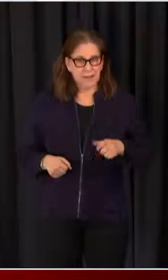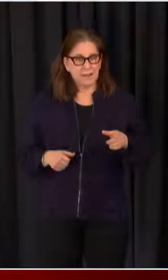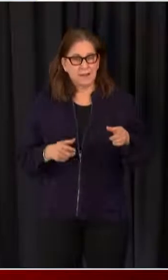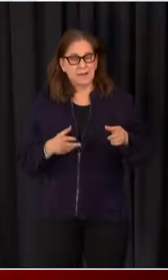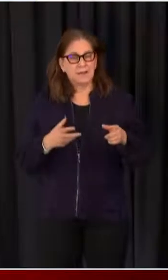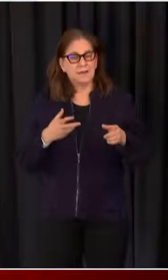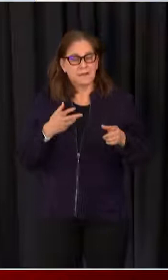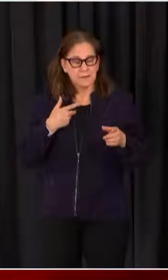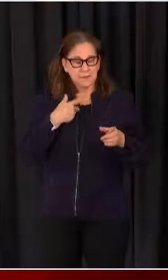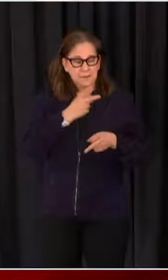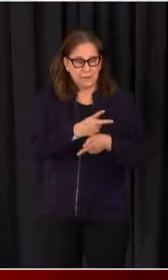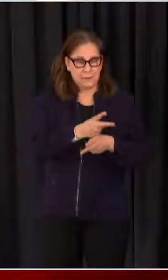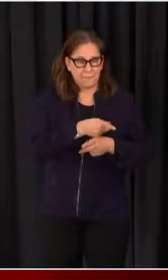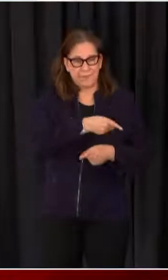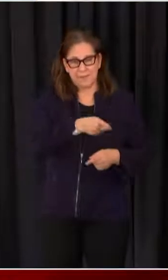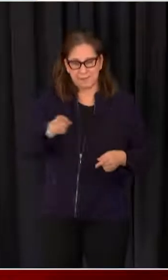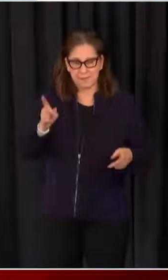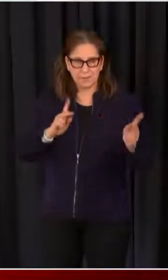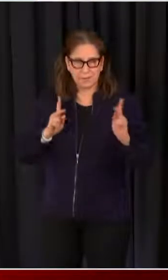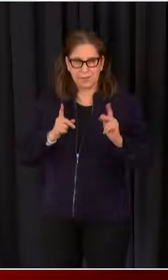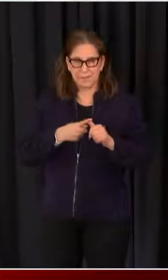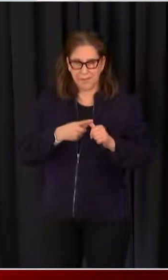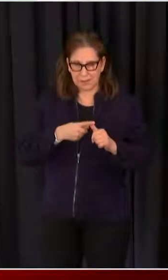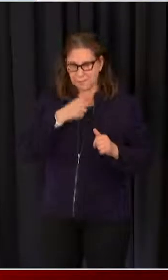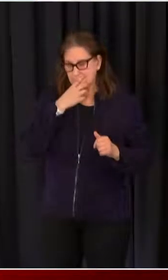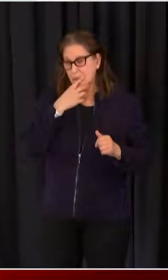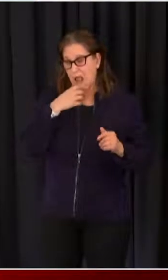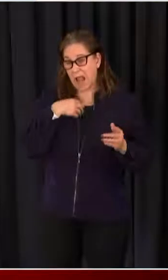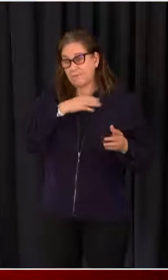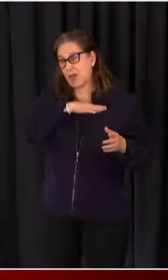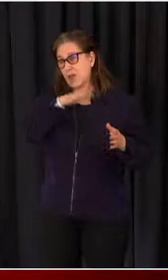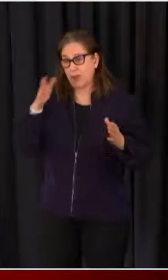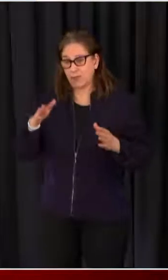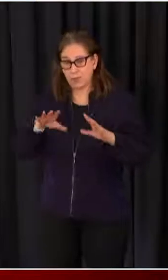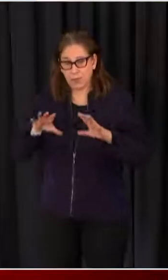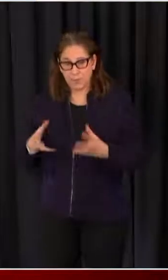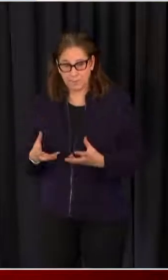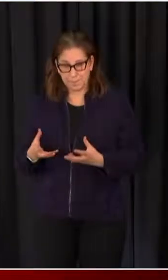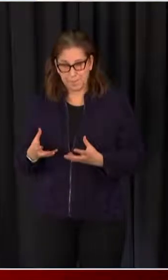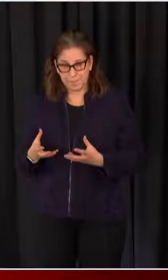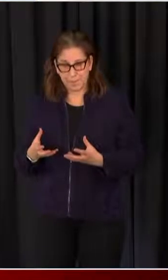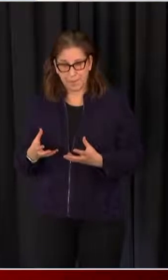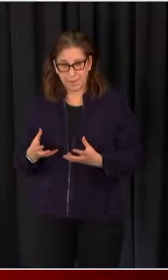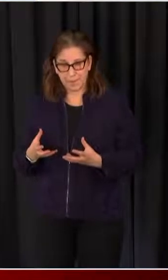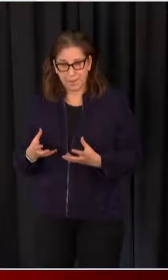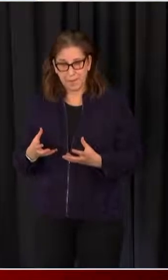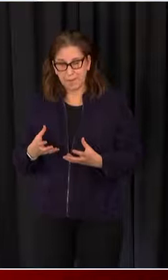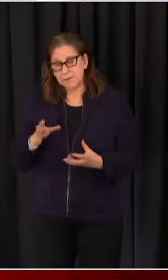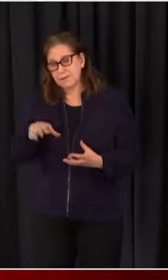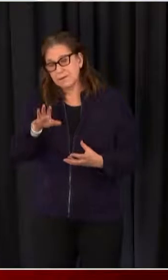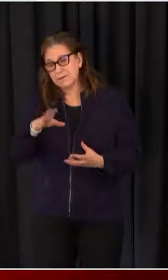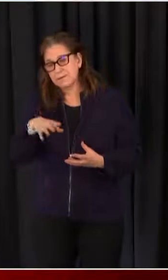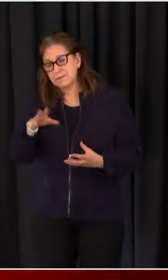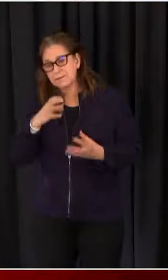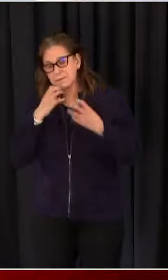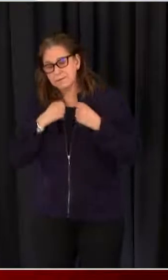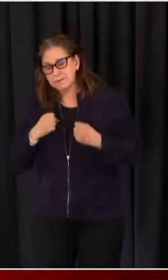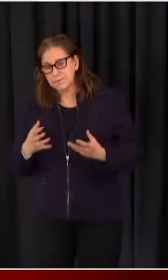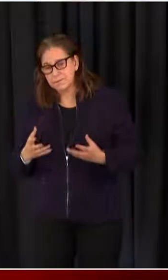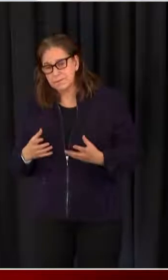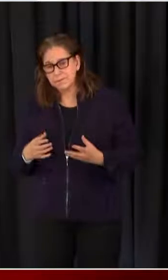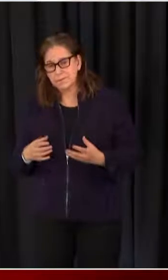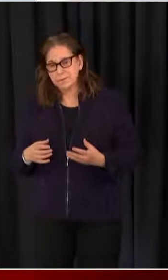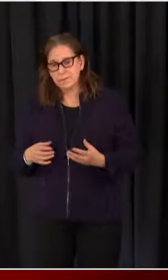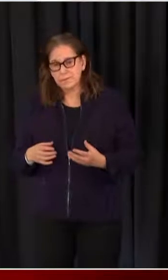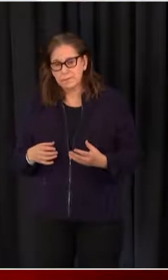long-term care, right? And then we also have another group, another parallel arm around preserving societal function. So essential workers that we wanted